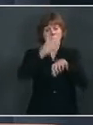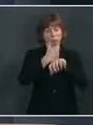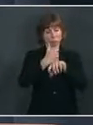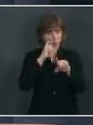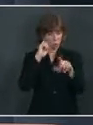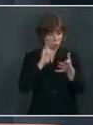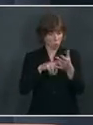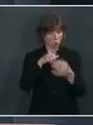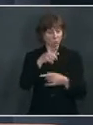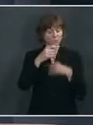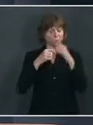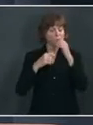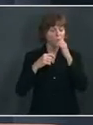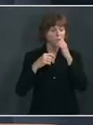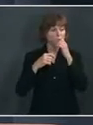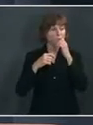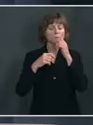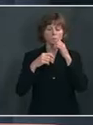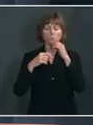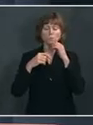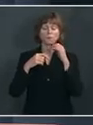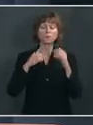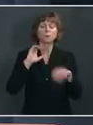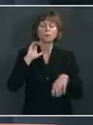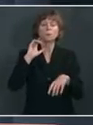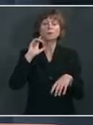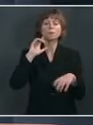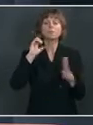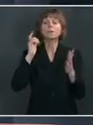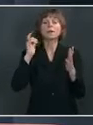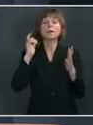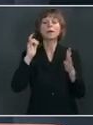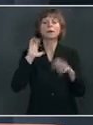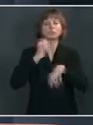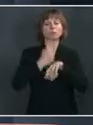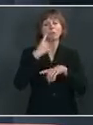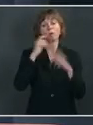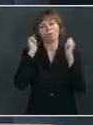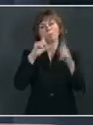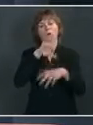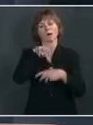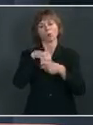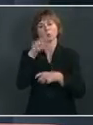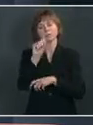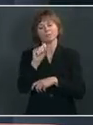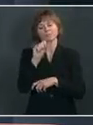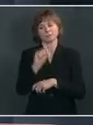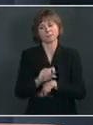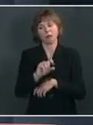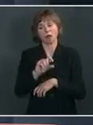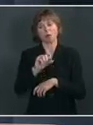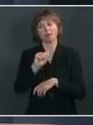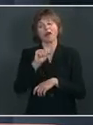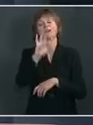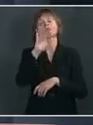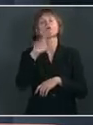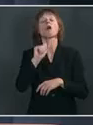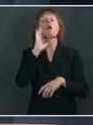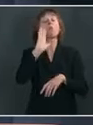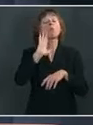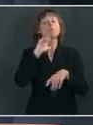noted were put in place for all departures, including South Africa. They take place, they will be put into effect at 12